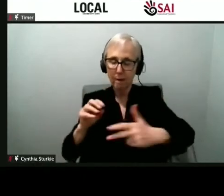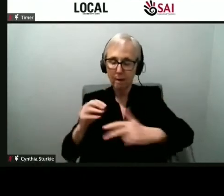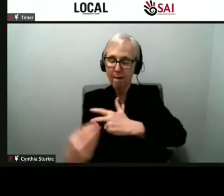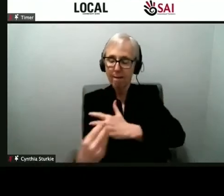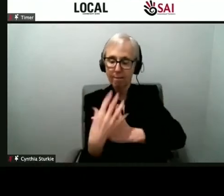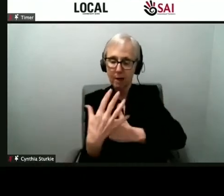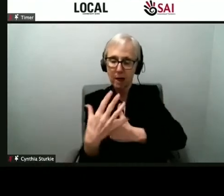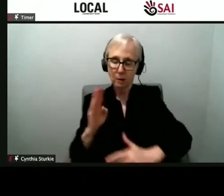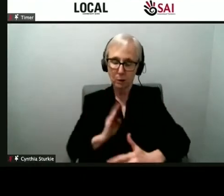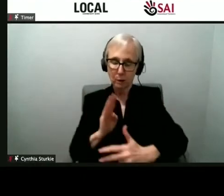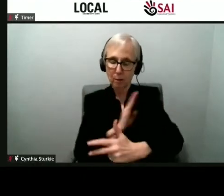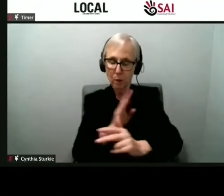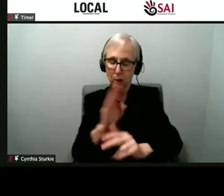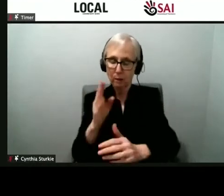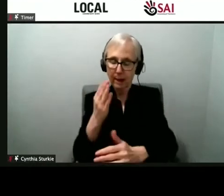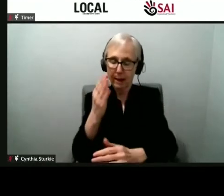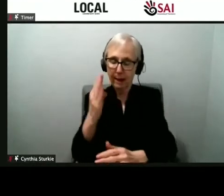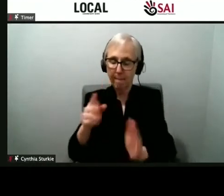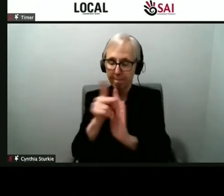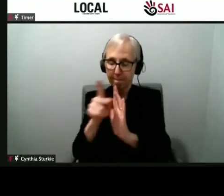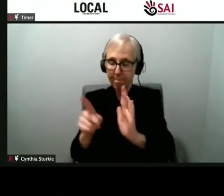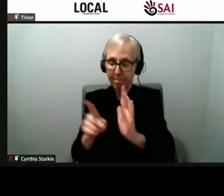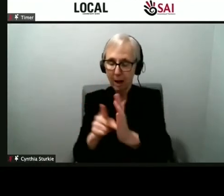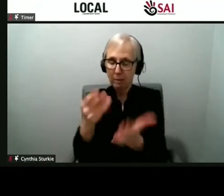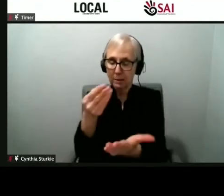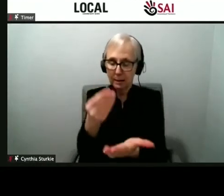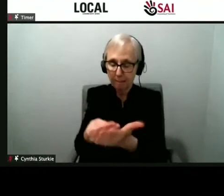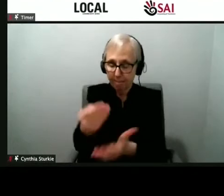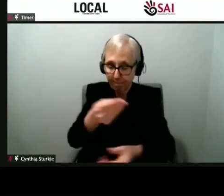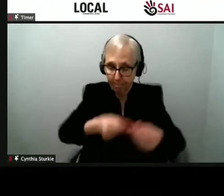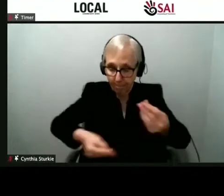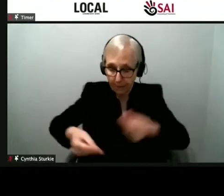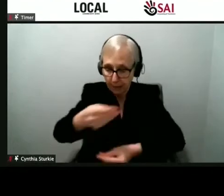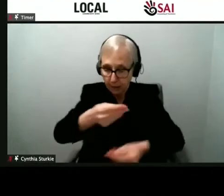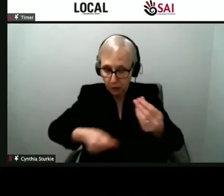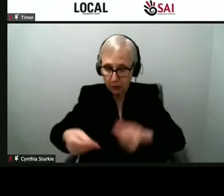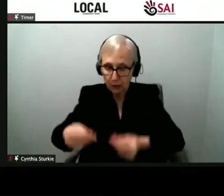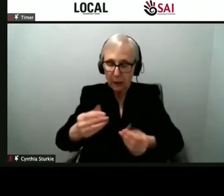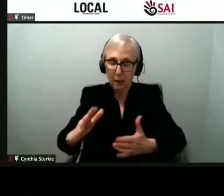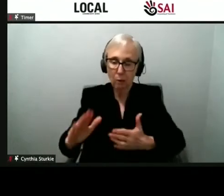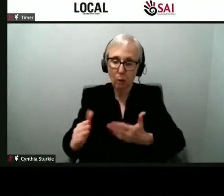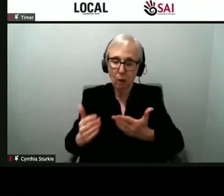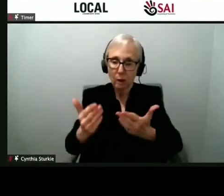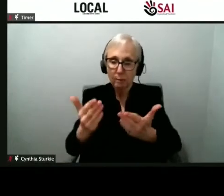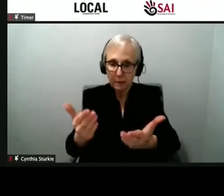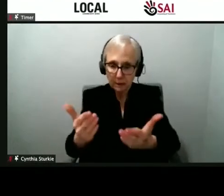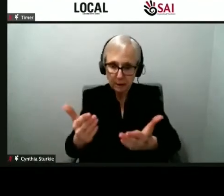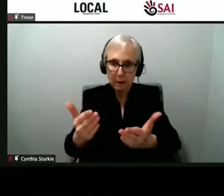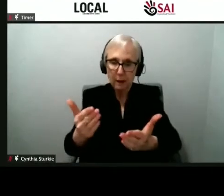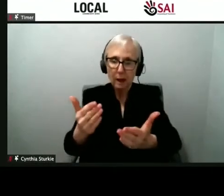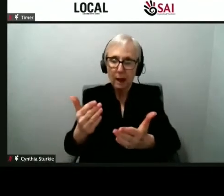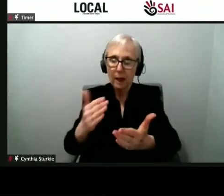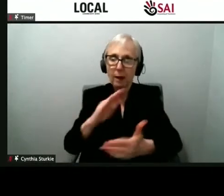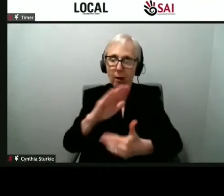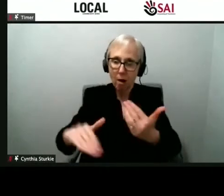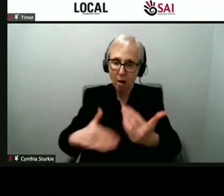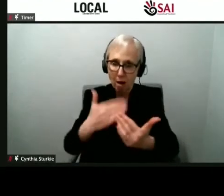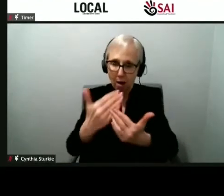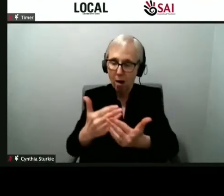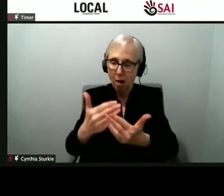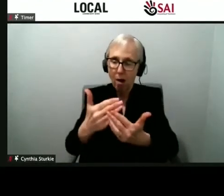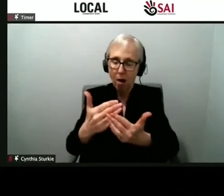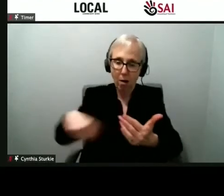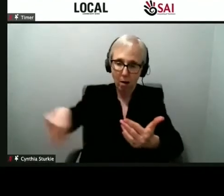serve to make policy, budgeting, commission and board placements, and community engagement recommendations, and all can serve on that board. All are